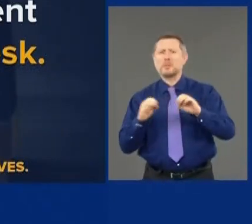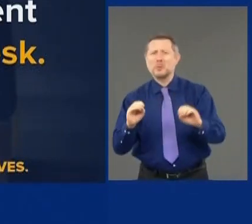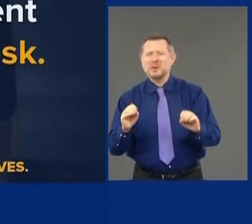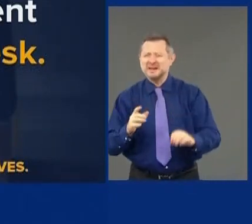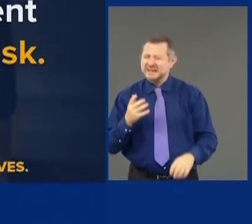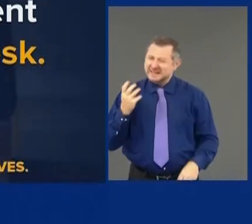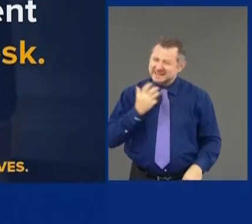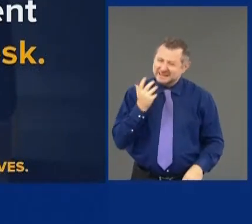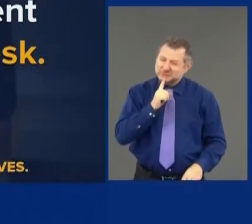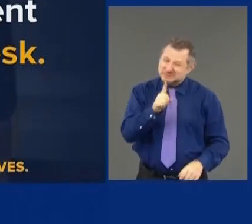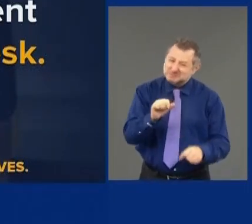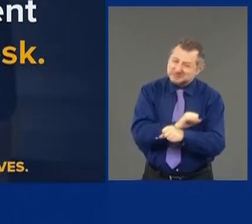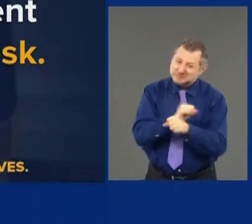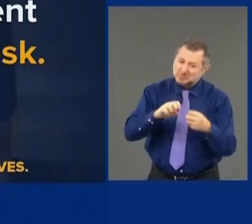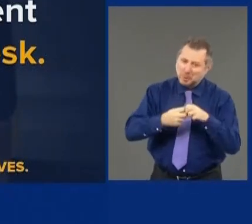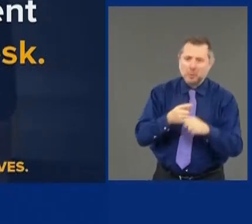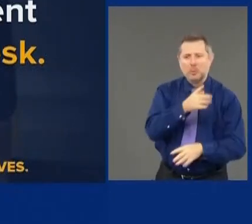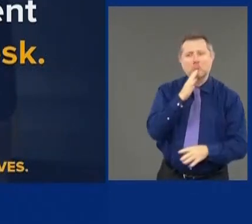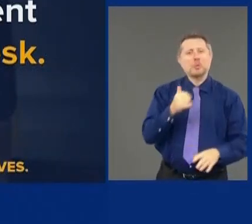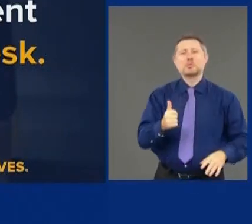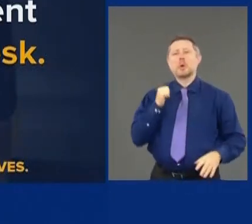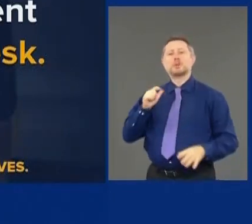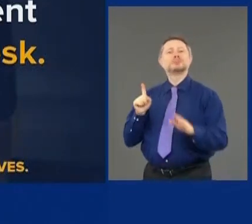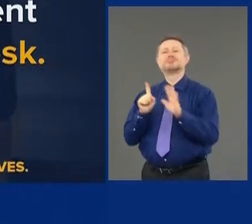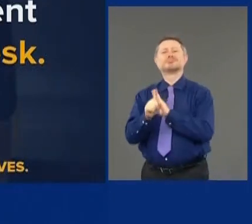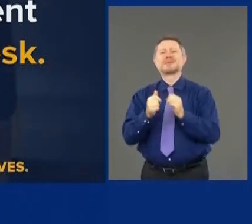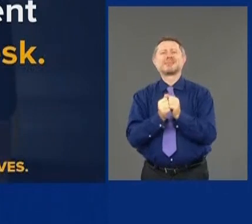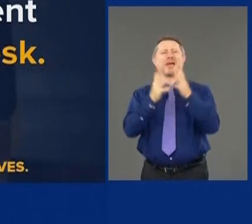it. Wrong.